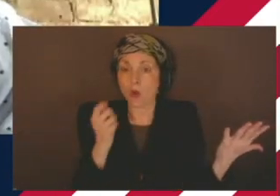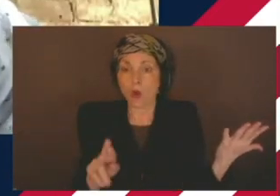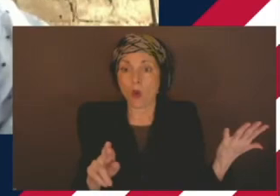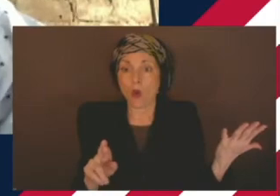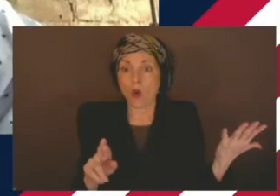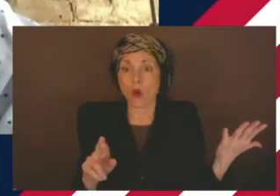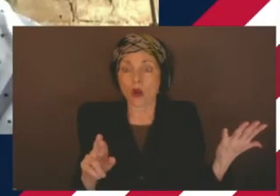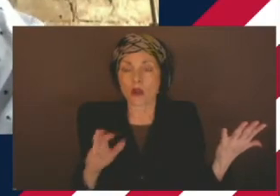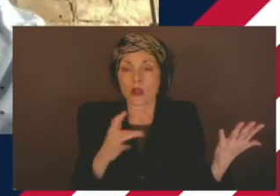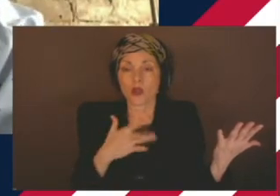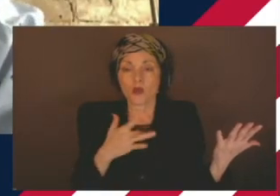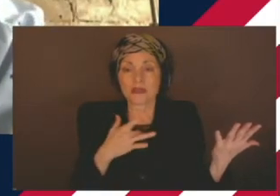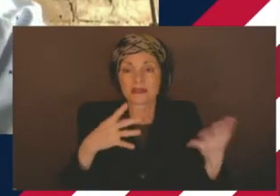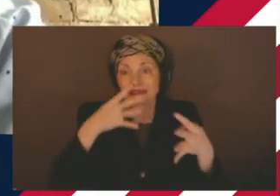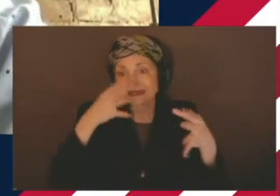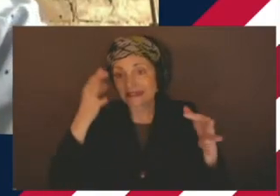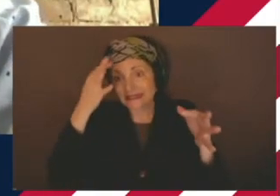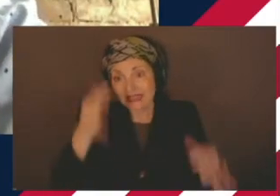know,